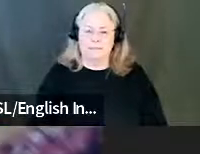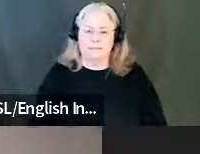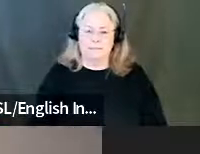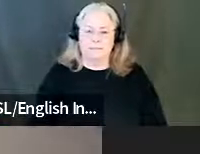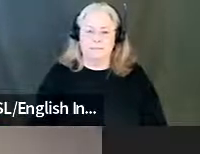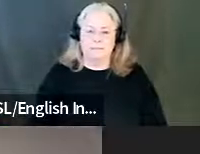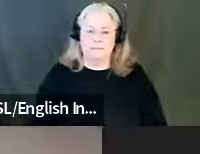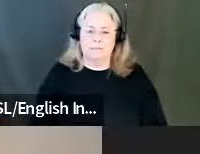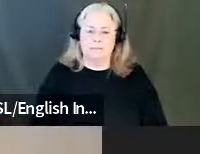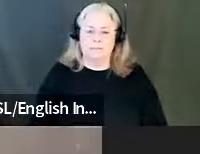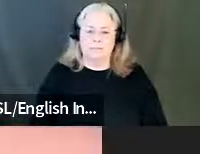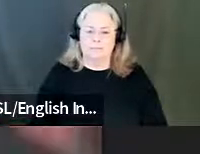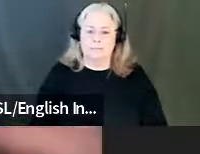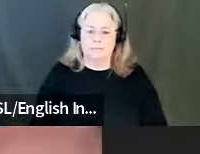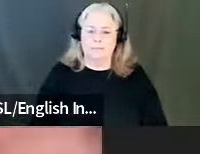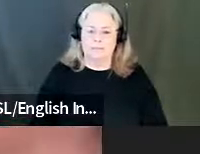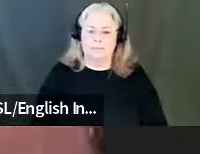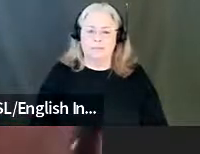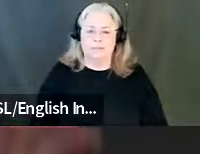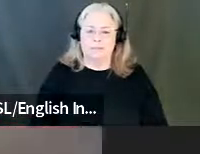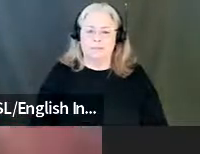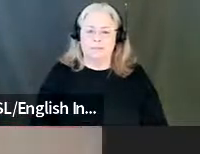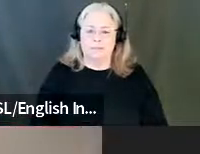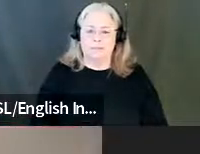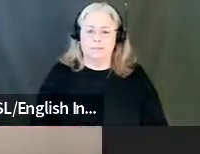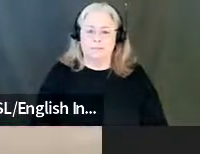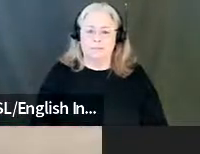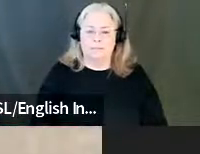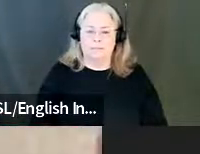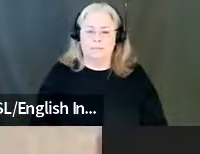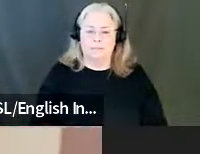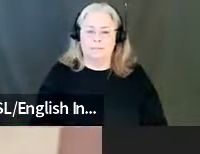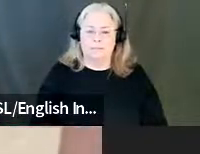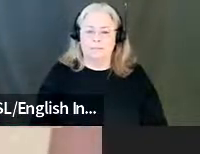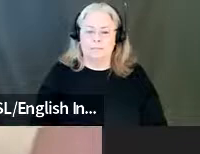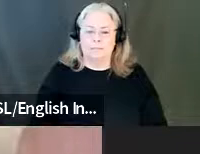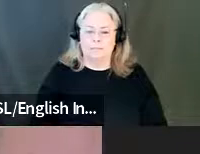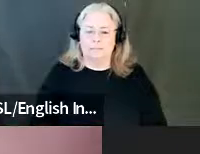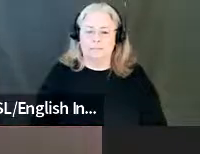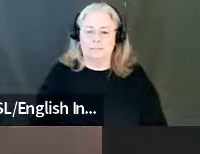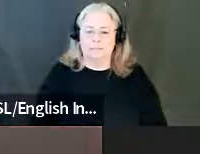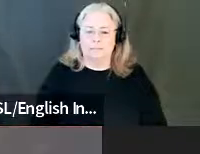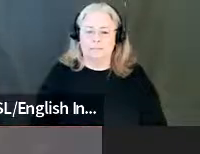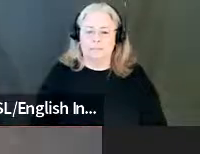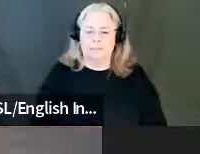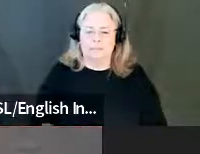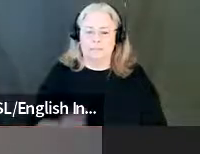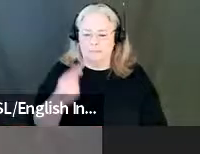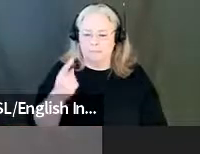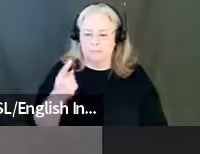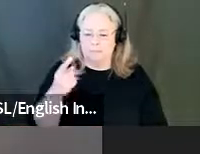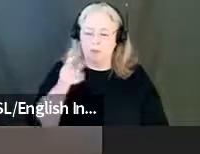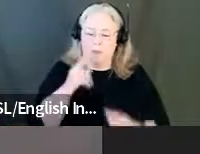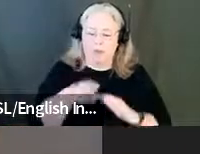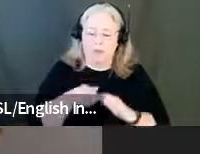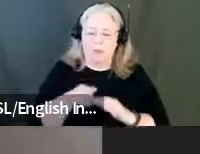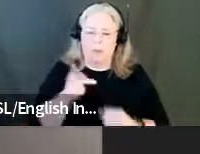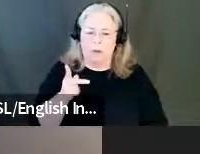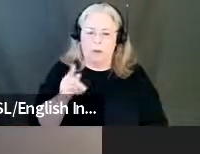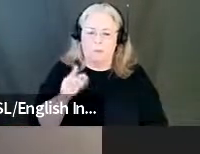So this time my closure, I'm going to cut off on here one piece. Just a little